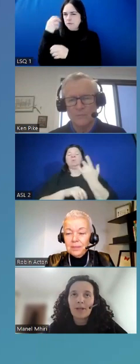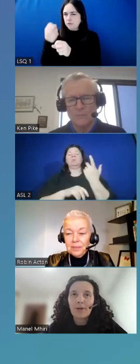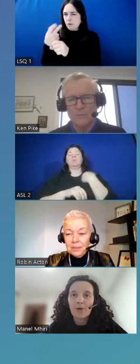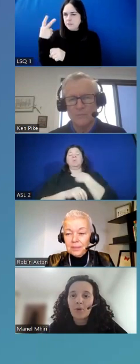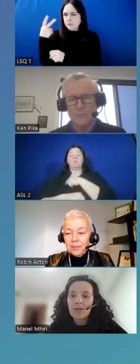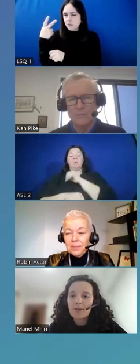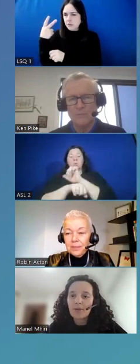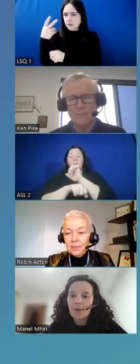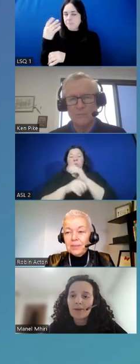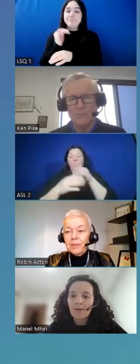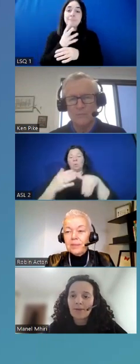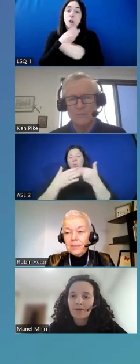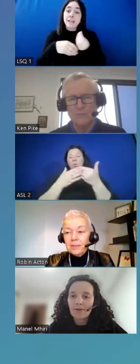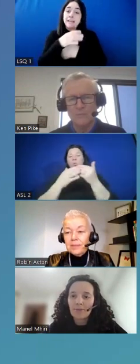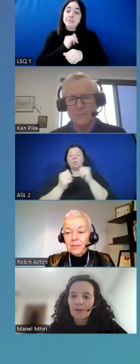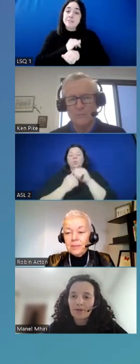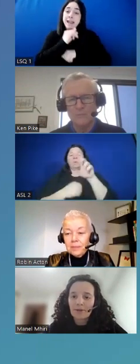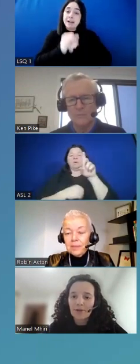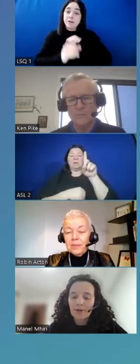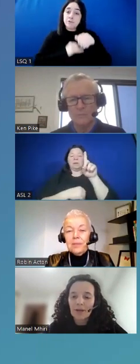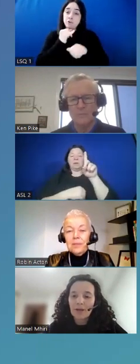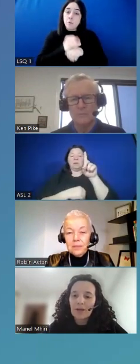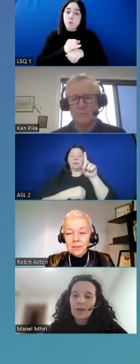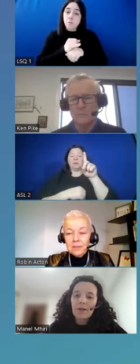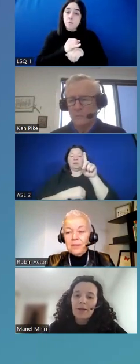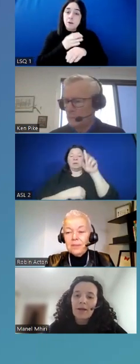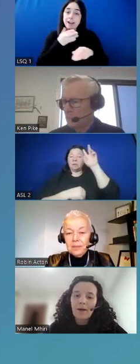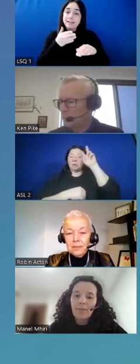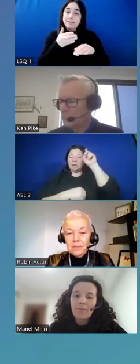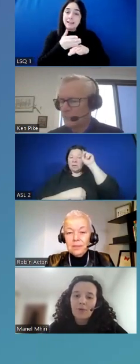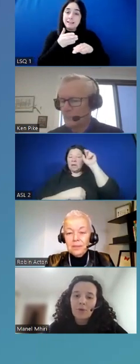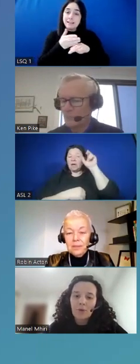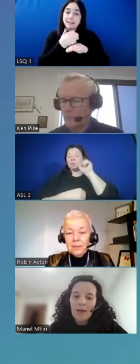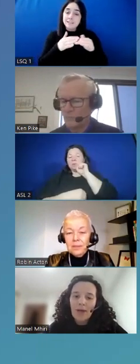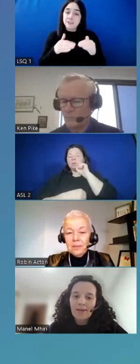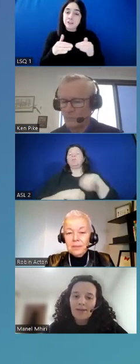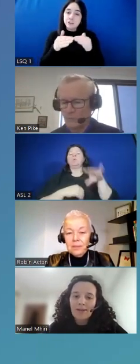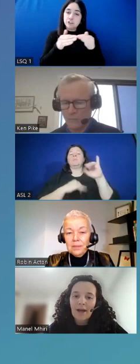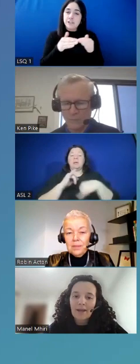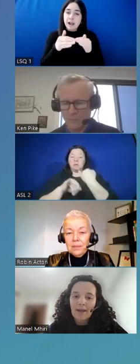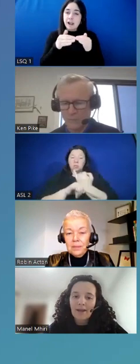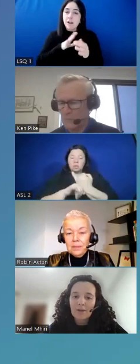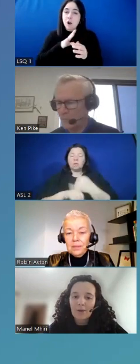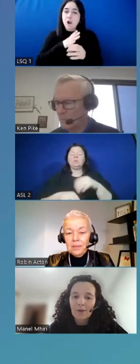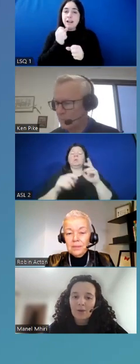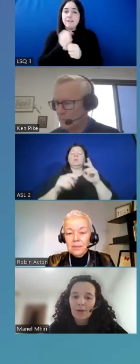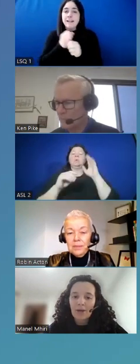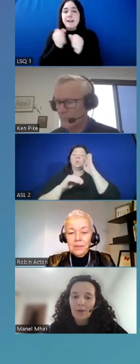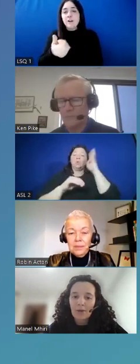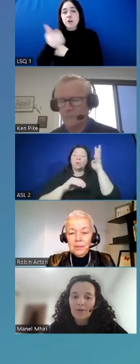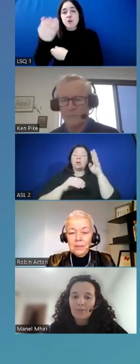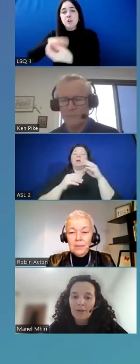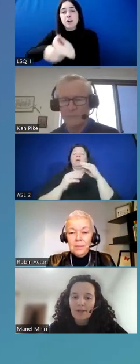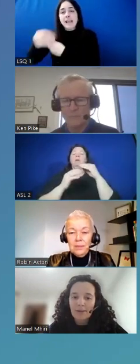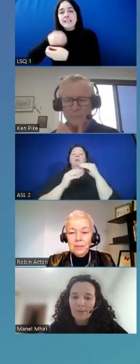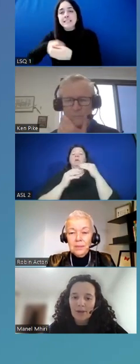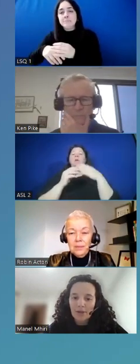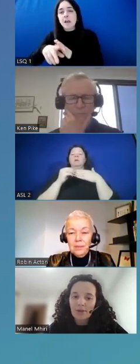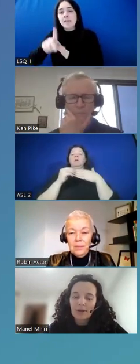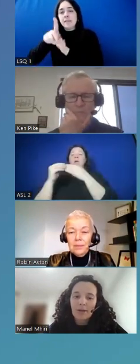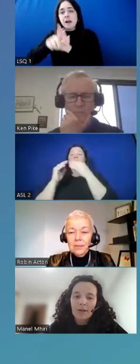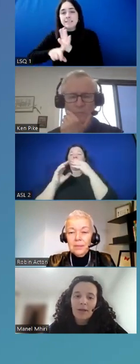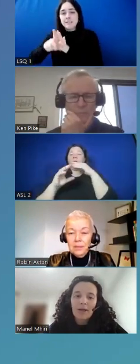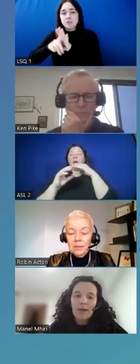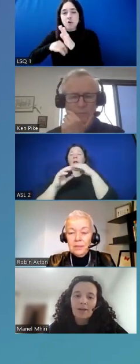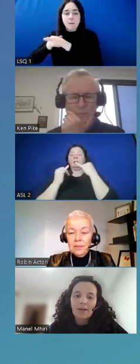been working closely with Down Syndrome International to create guidelines on inclusive